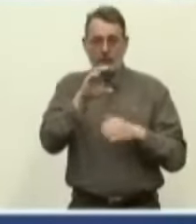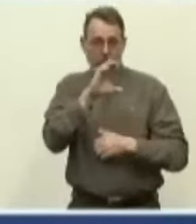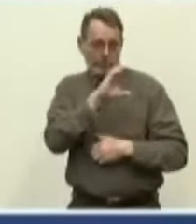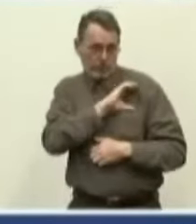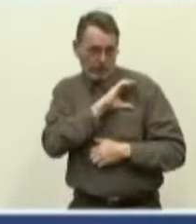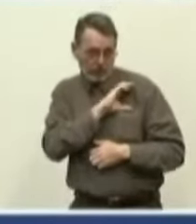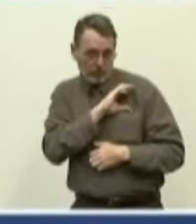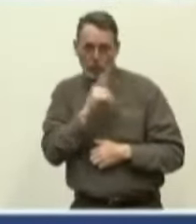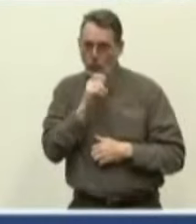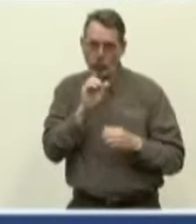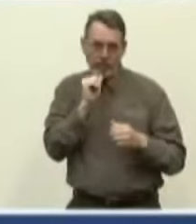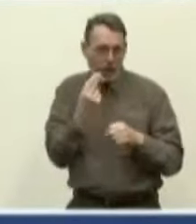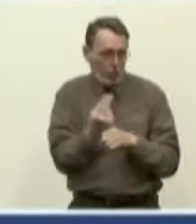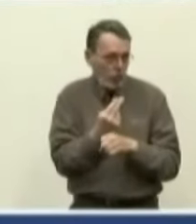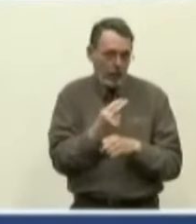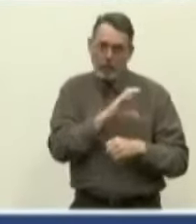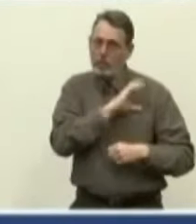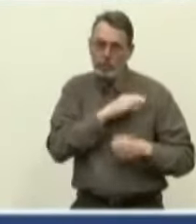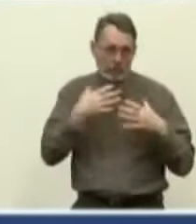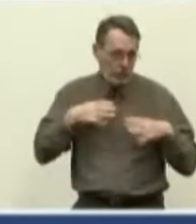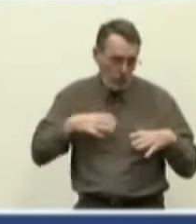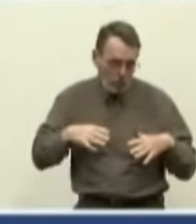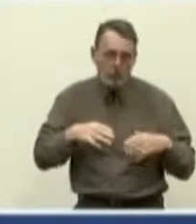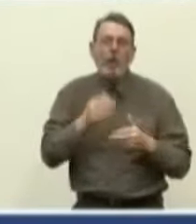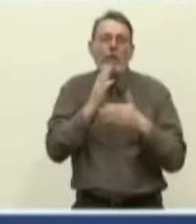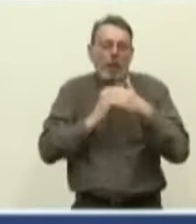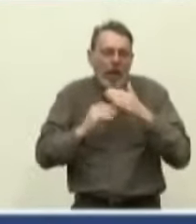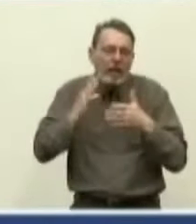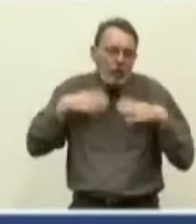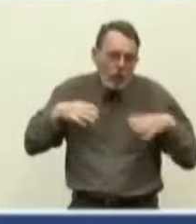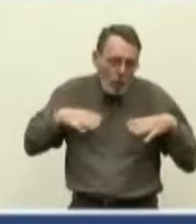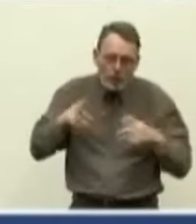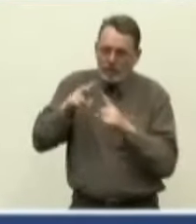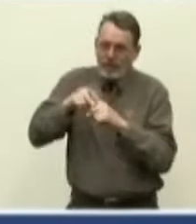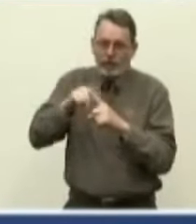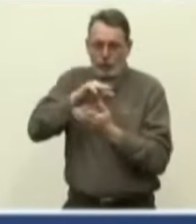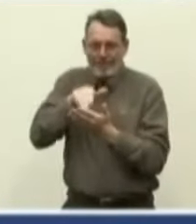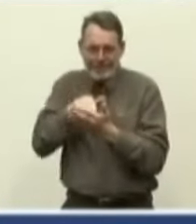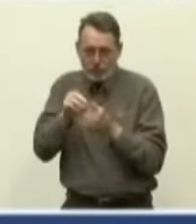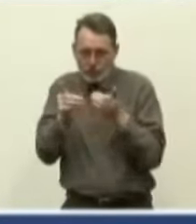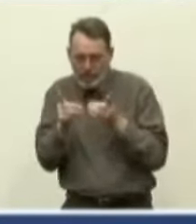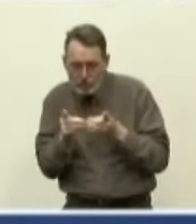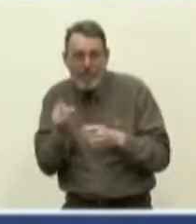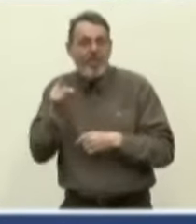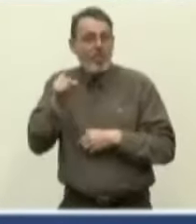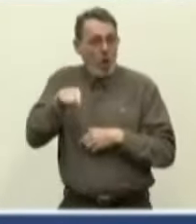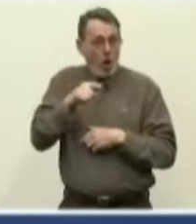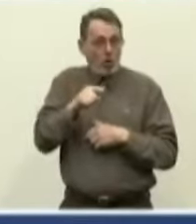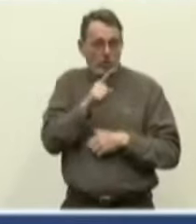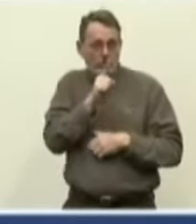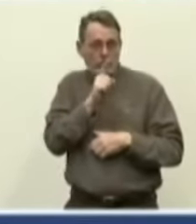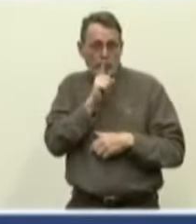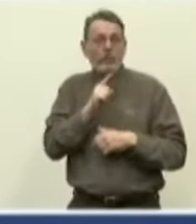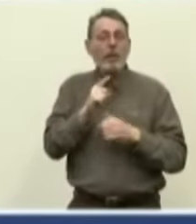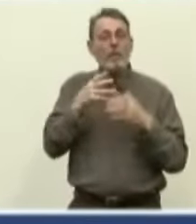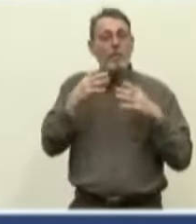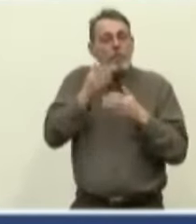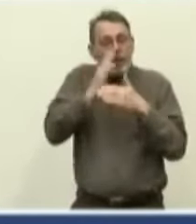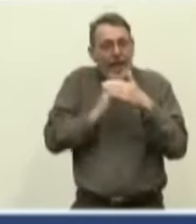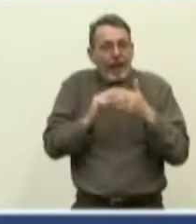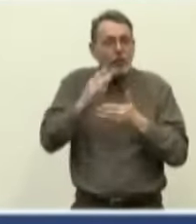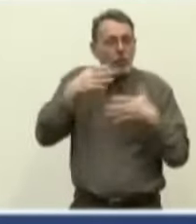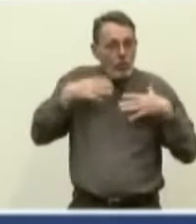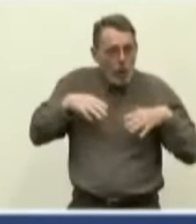Police Department assigned to the Central Police District. The plainclothes officers were conducting an auto burglary surveillance and